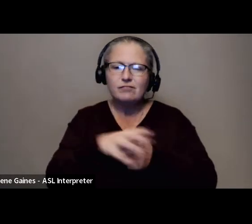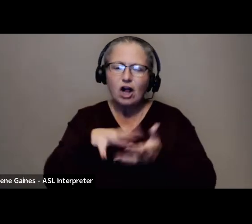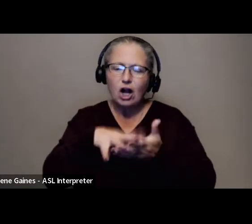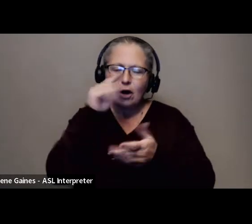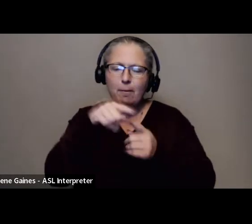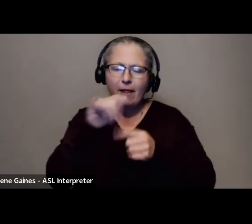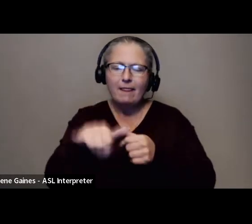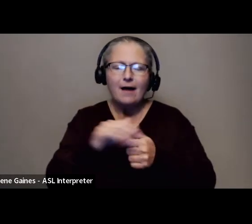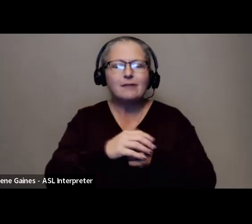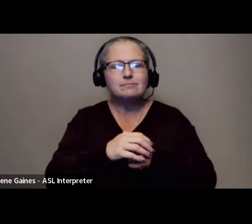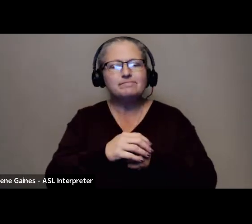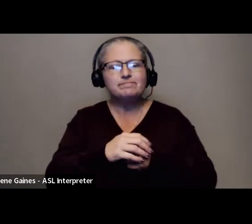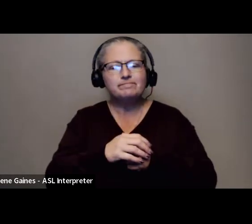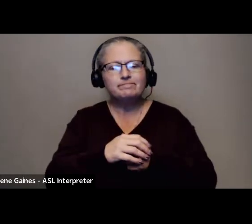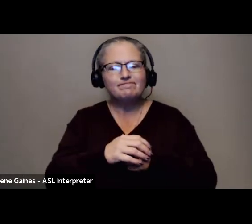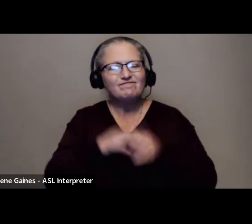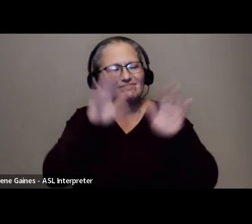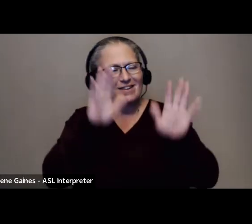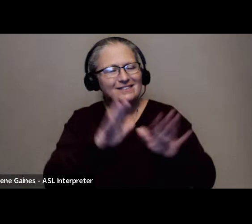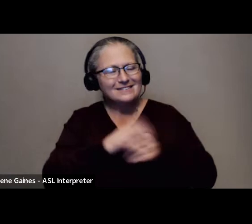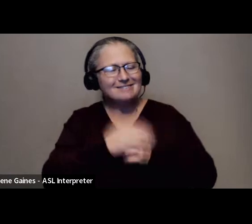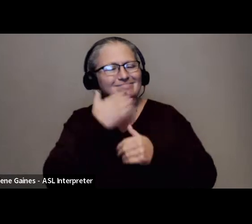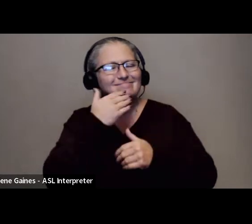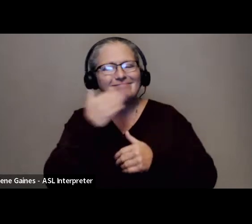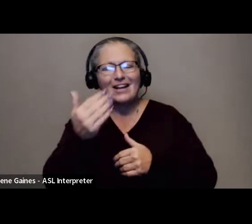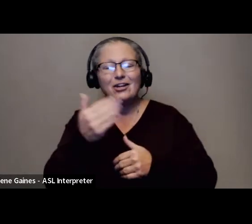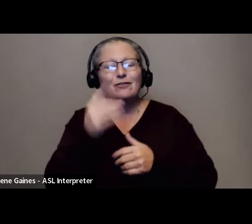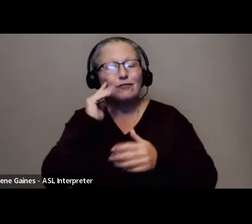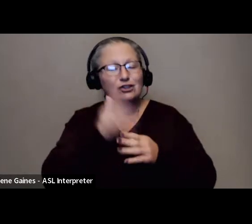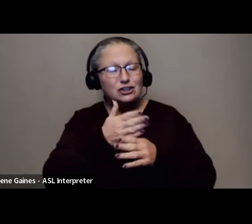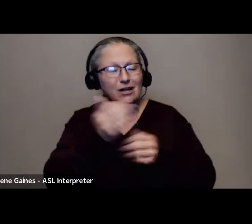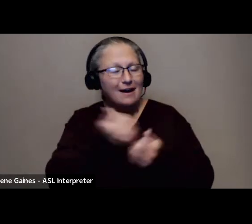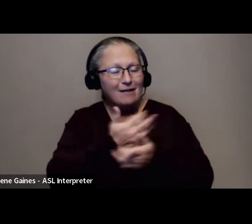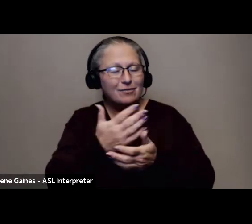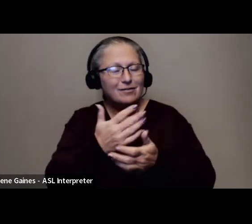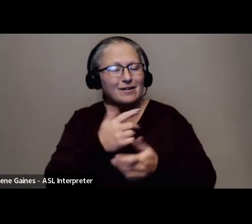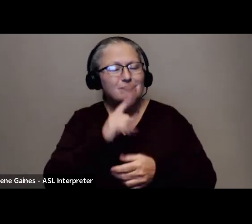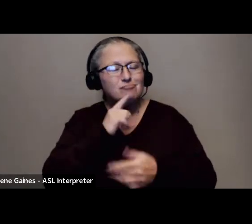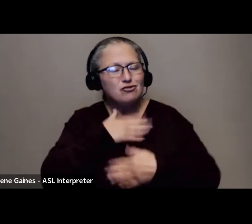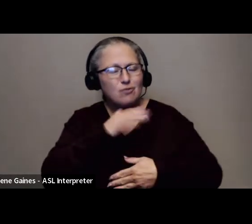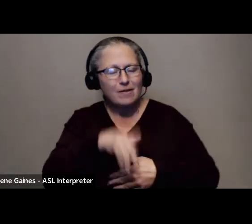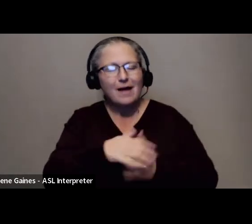about. Excellent. Thank you. Thank you so much for sharing about that. We like that.